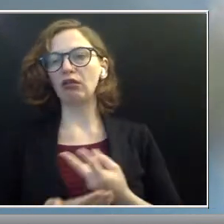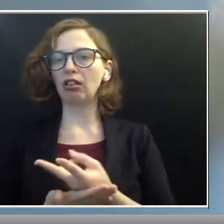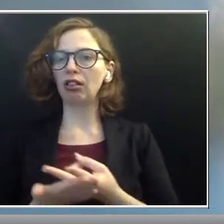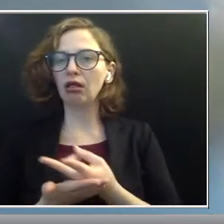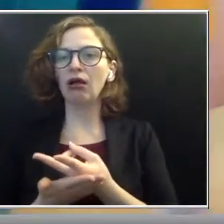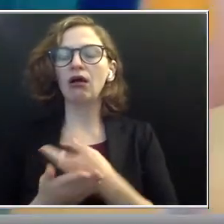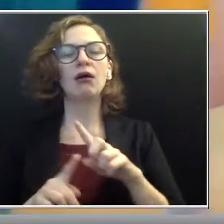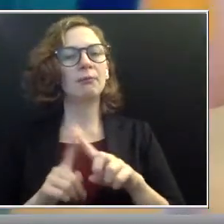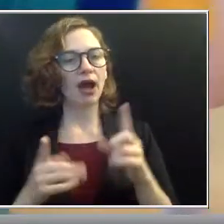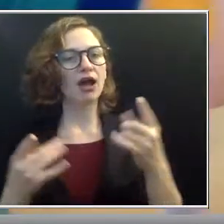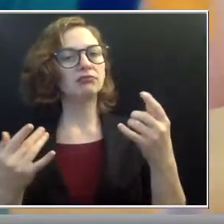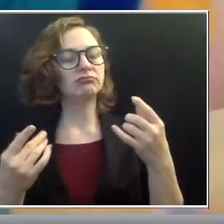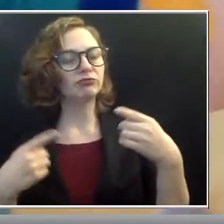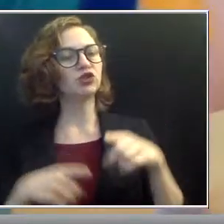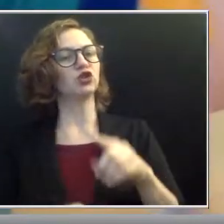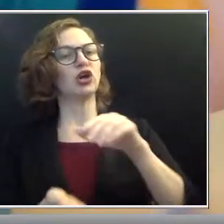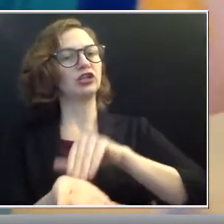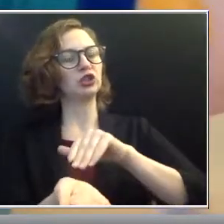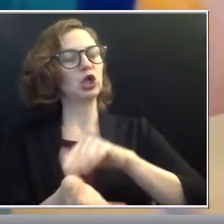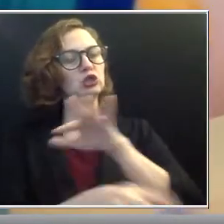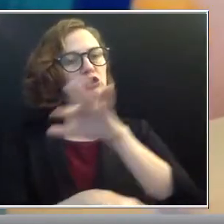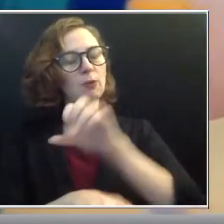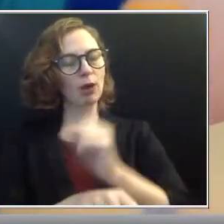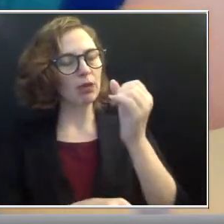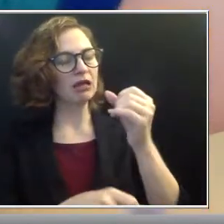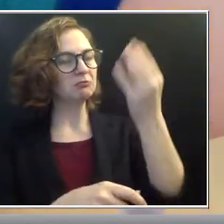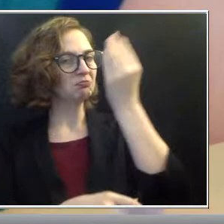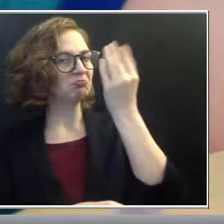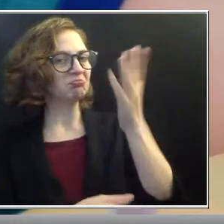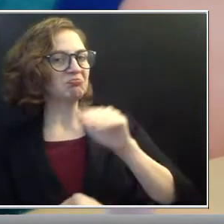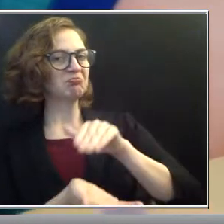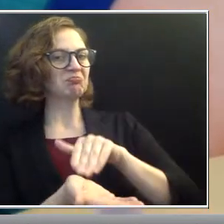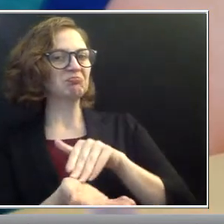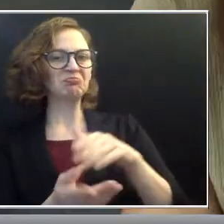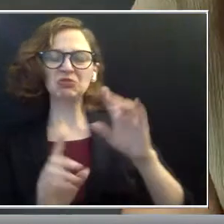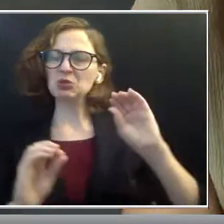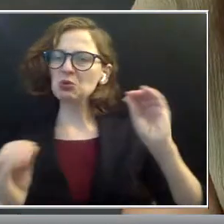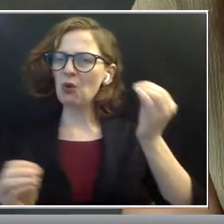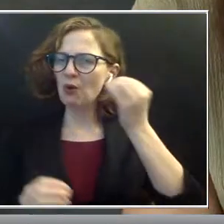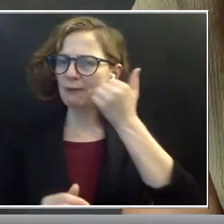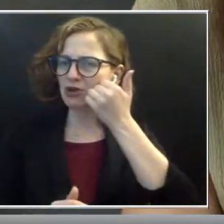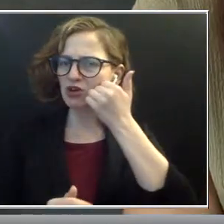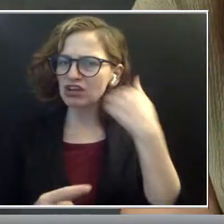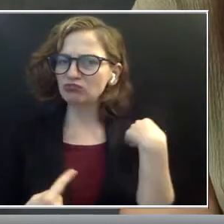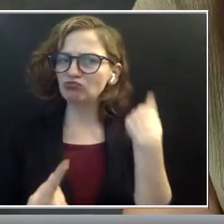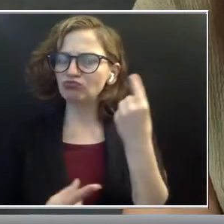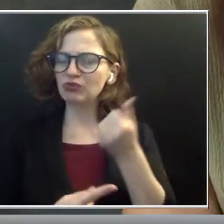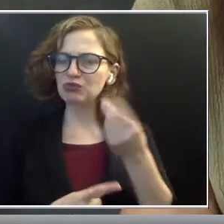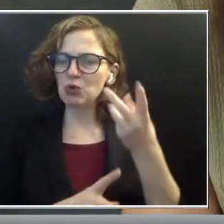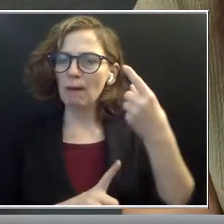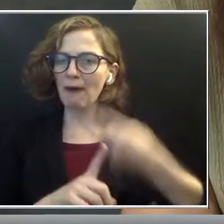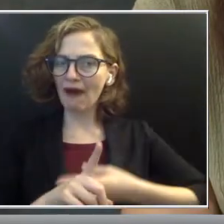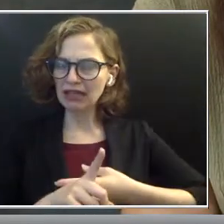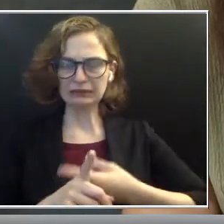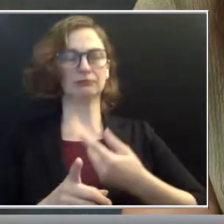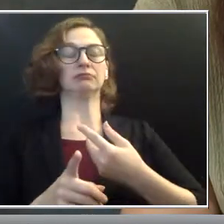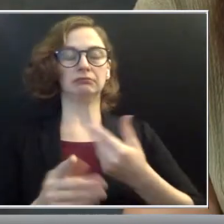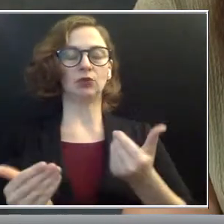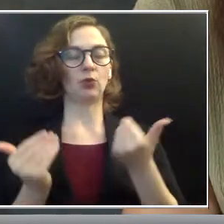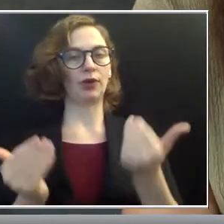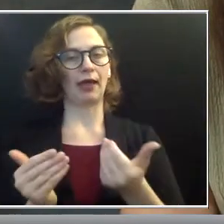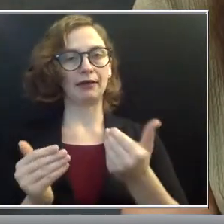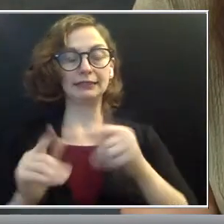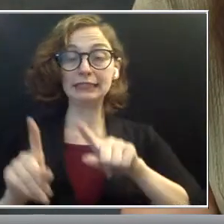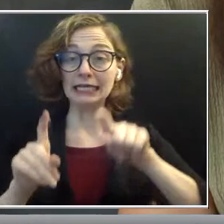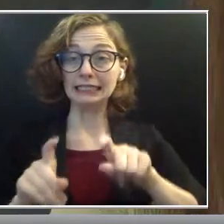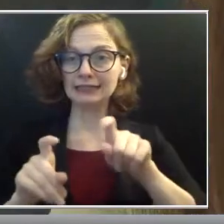several months, which led to testing and an unexpected diagnosis. So I was told I had Graves' disease, which I know